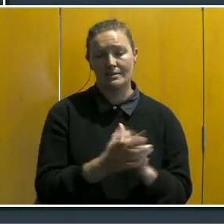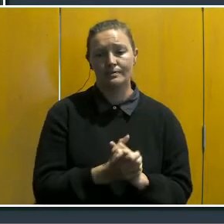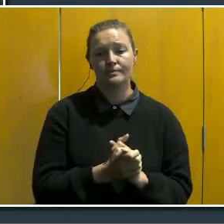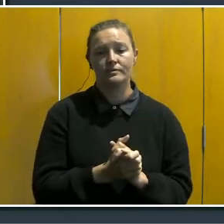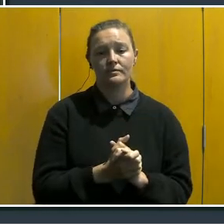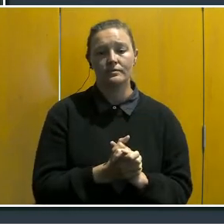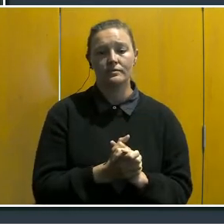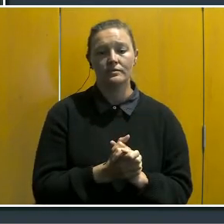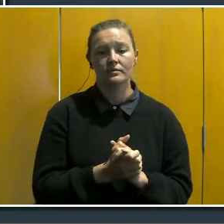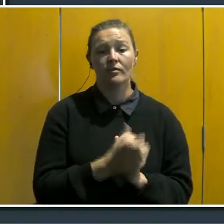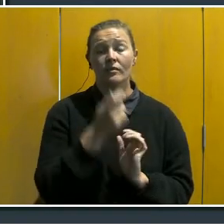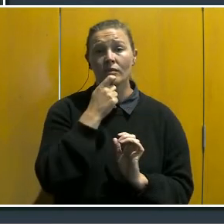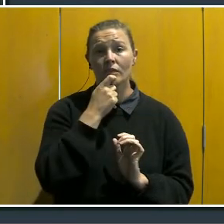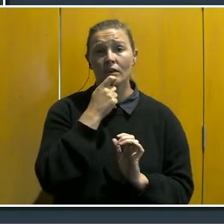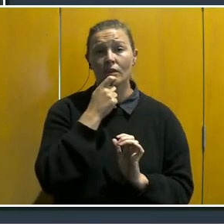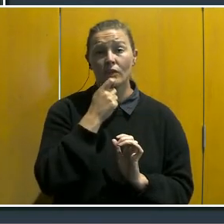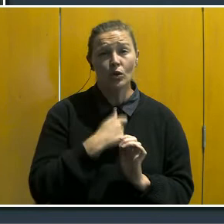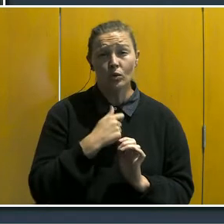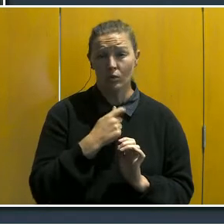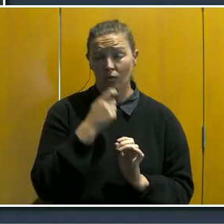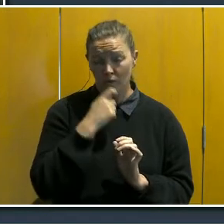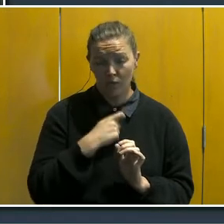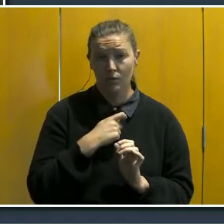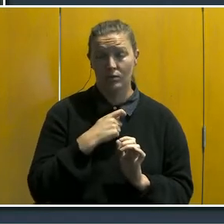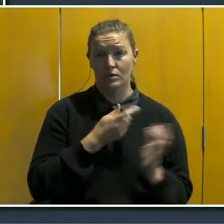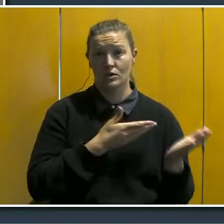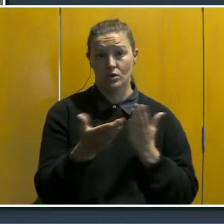There are few, if any, services in this rural